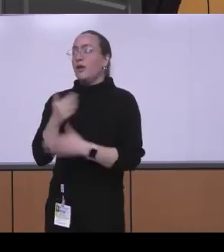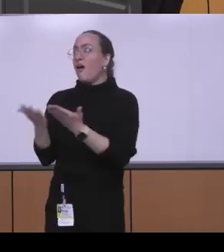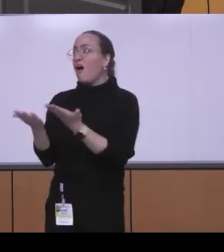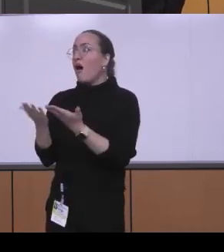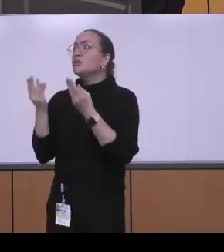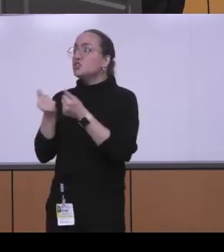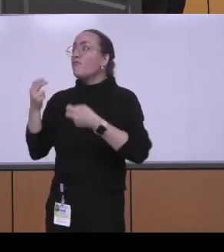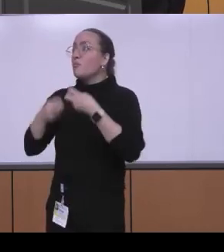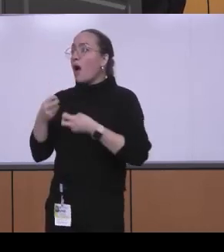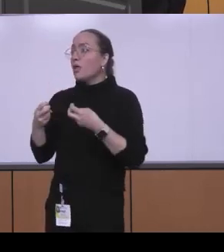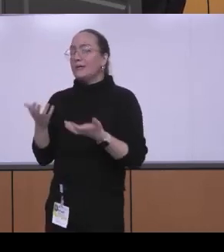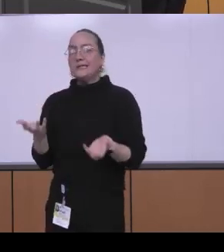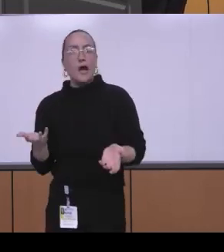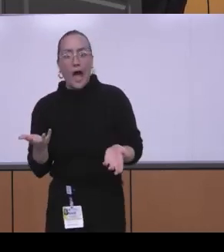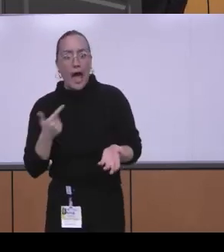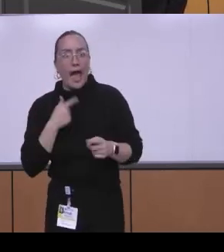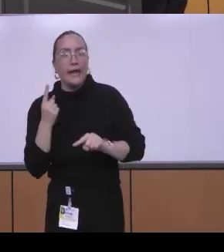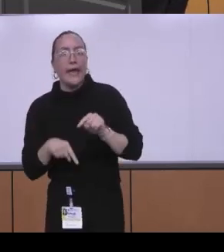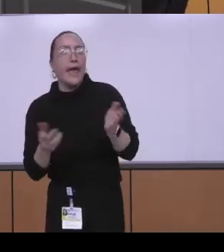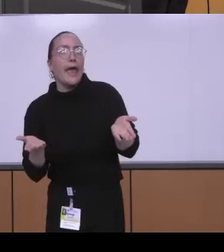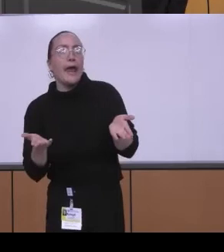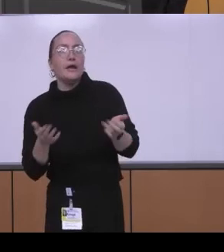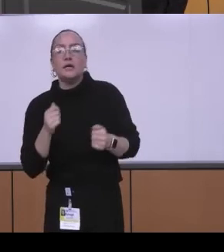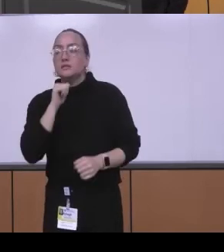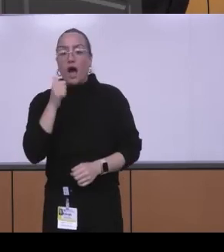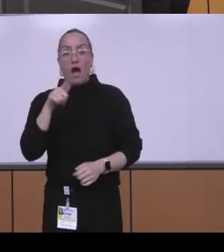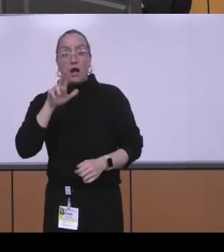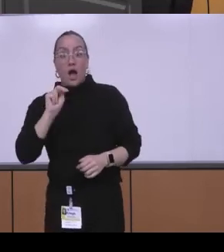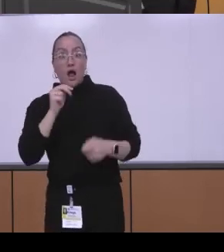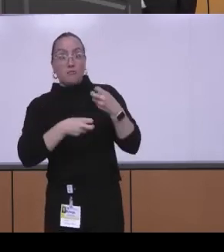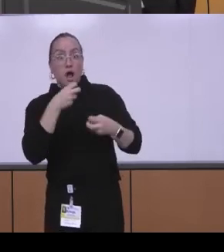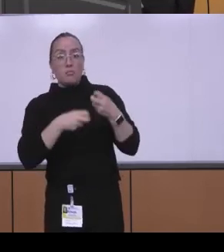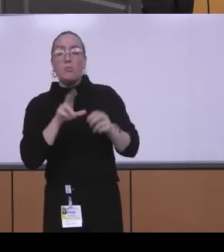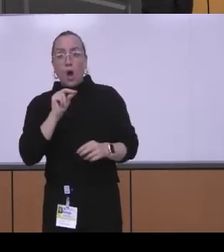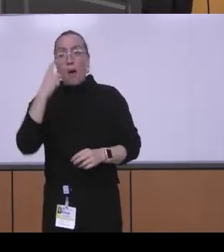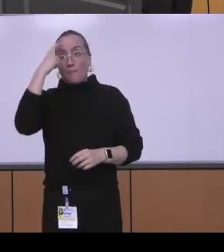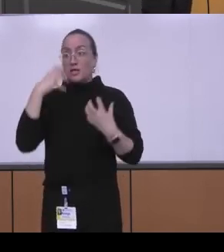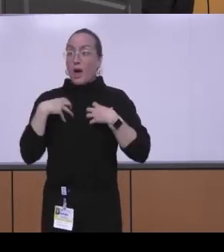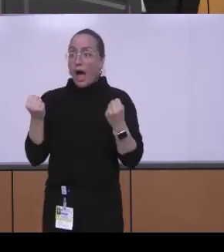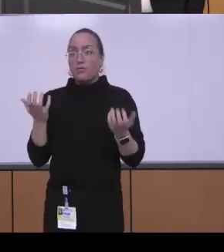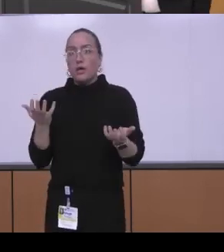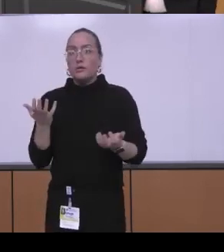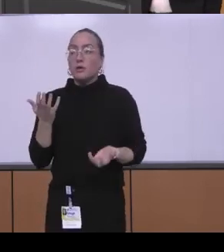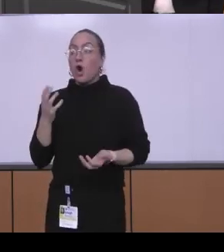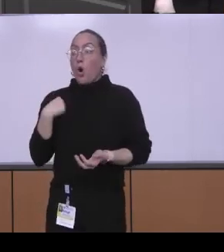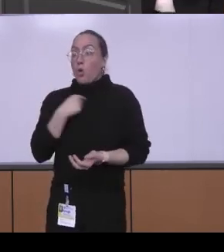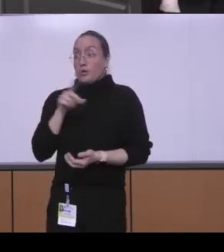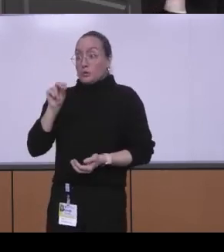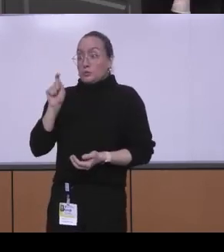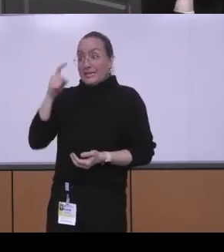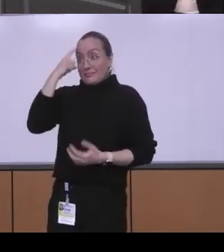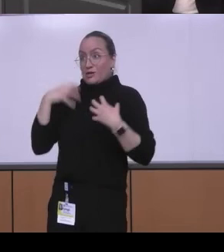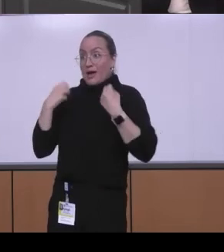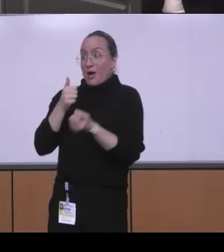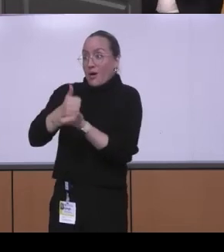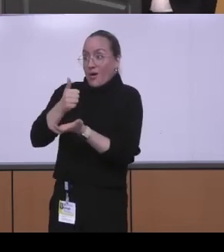solve, but you want to solve. And it's like, okay, it's not a gun problem, it's a mental health problem. And you're like, well, we do need mental health, but that's perhaps not the solution